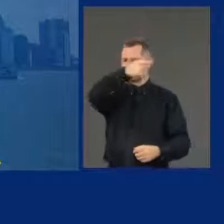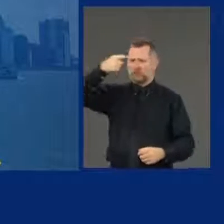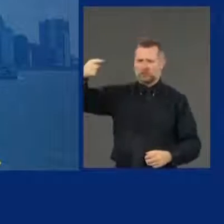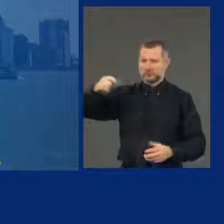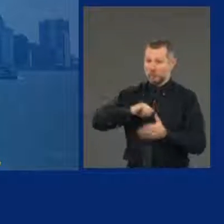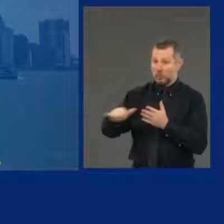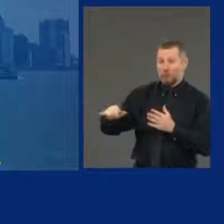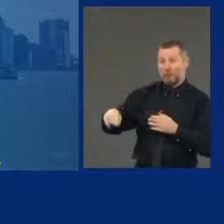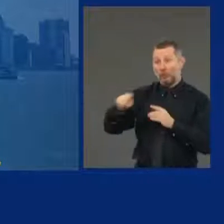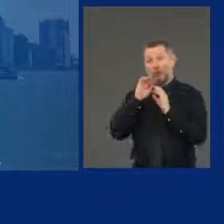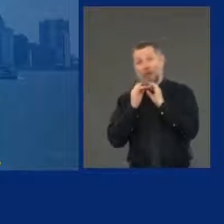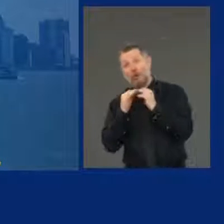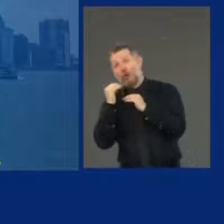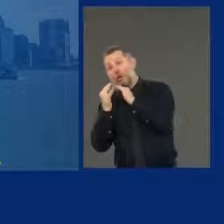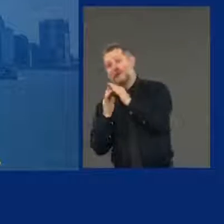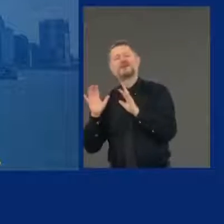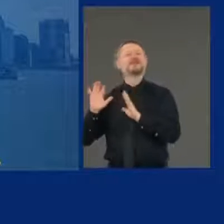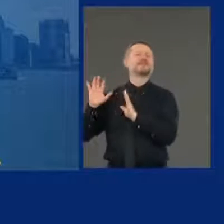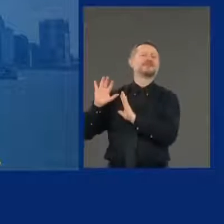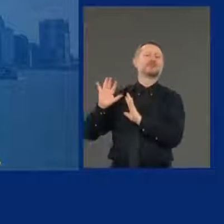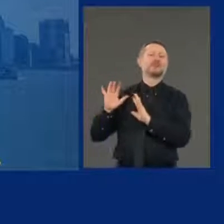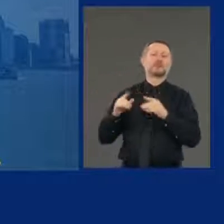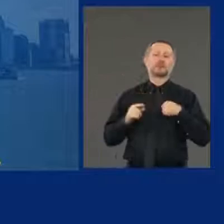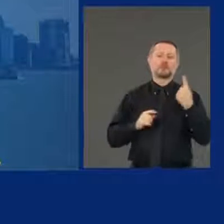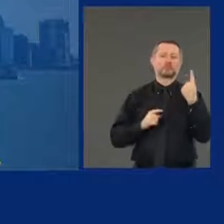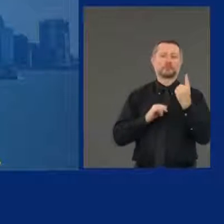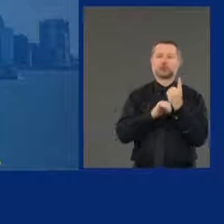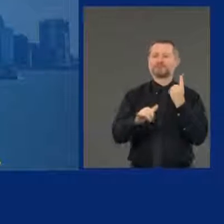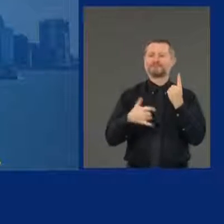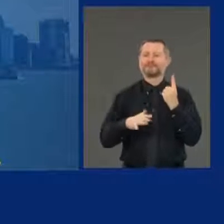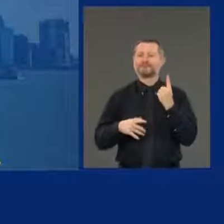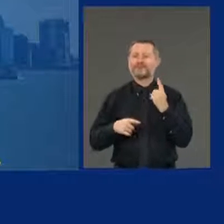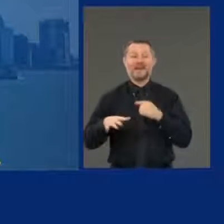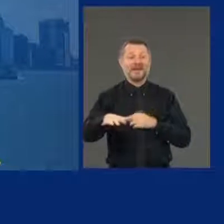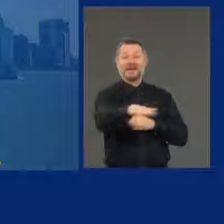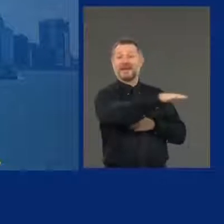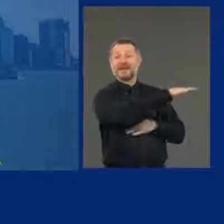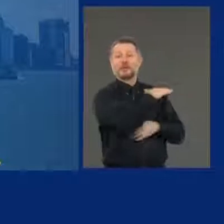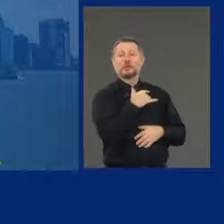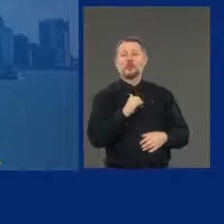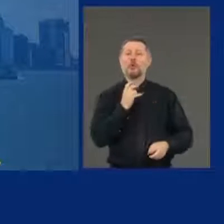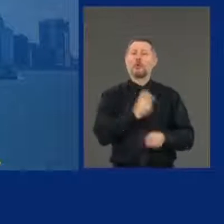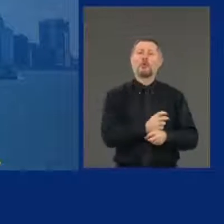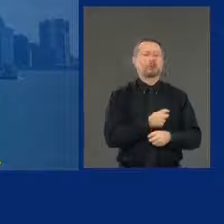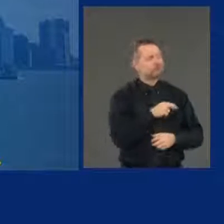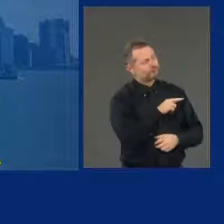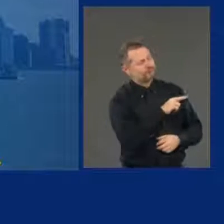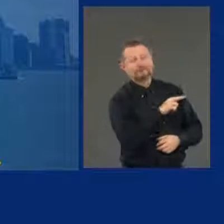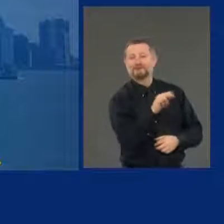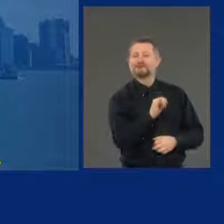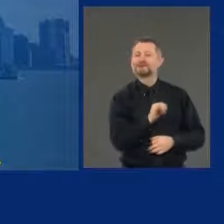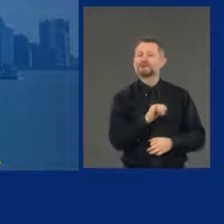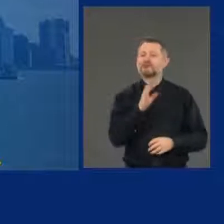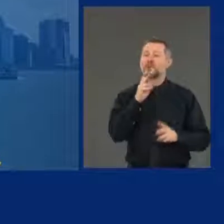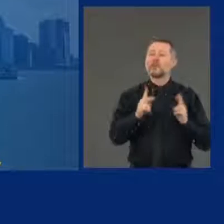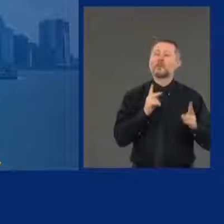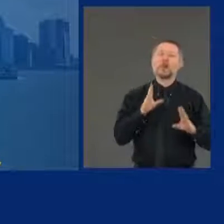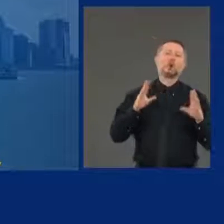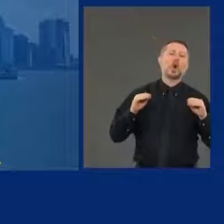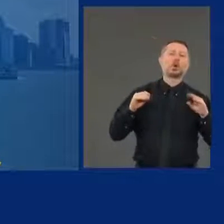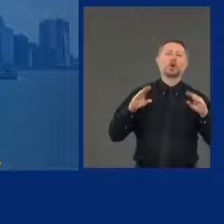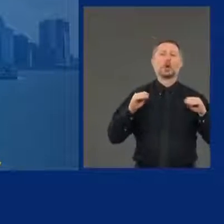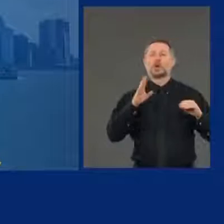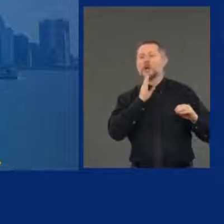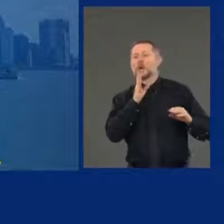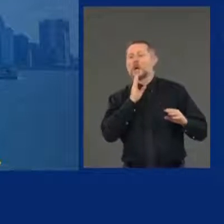this. Why? Because this is hard. It's always easy to say what you can't do,